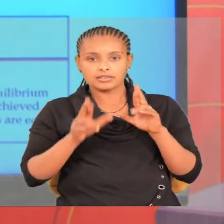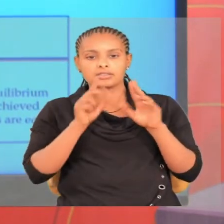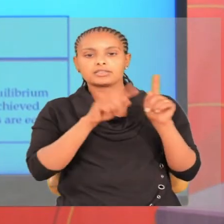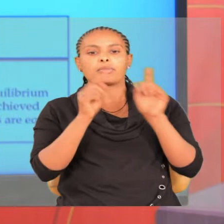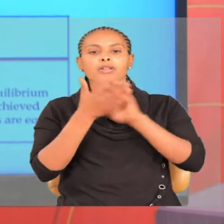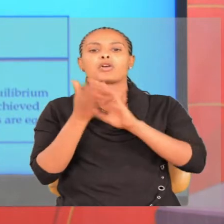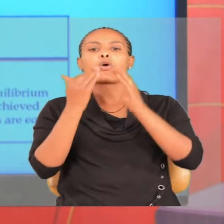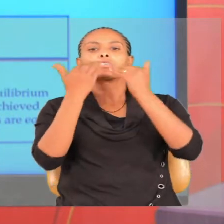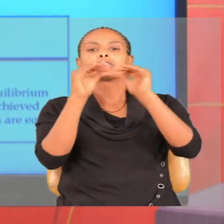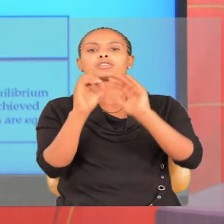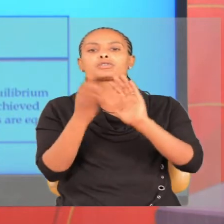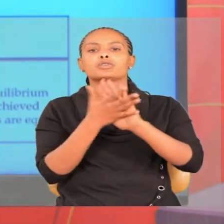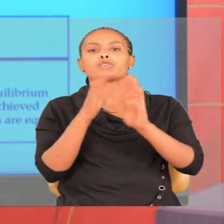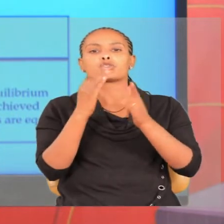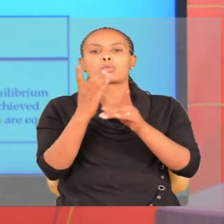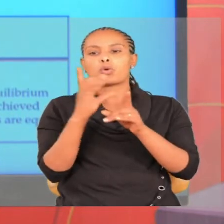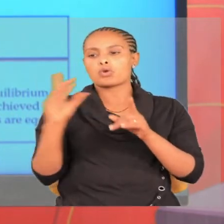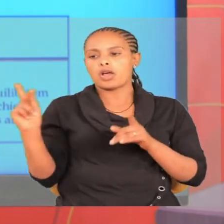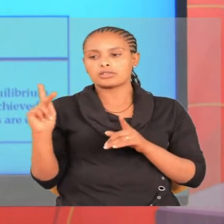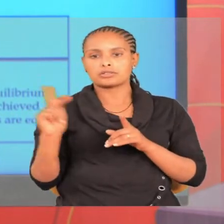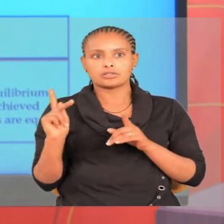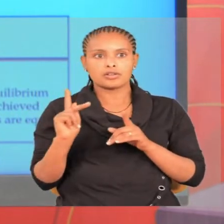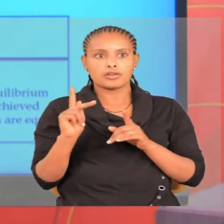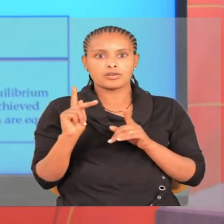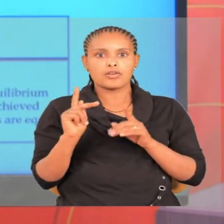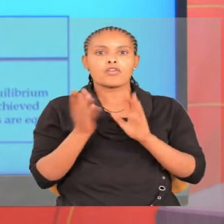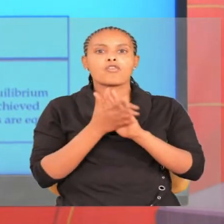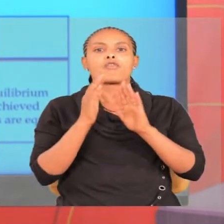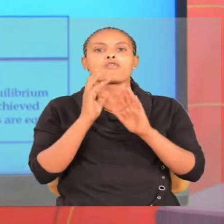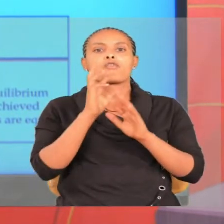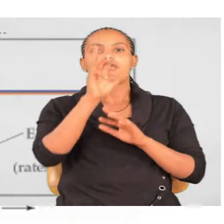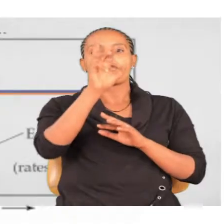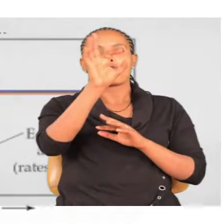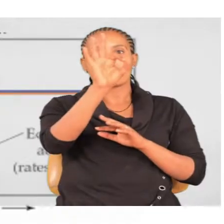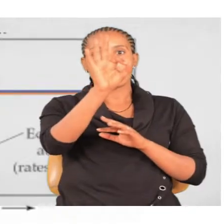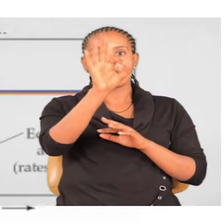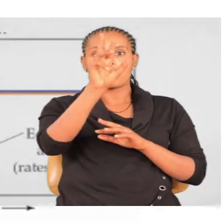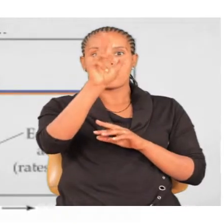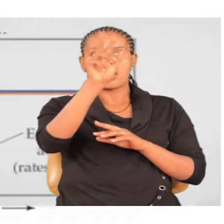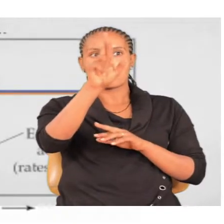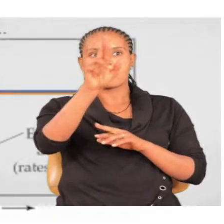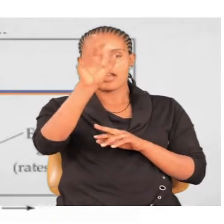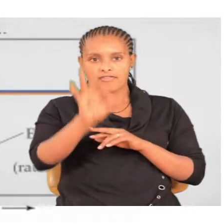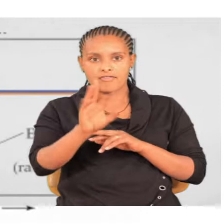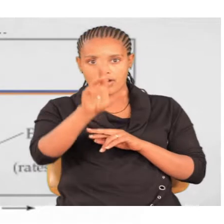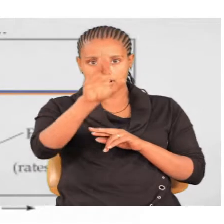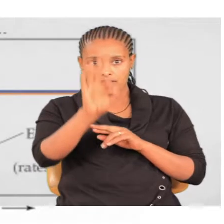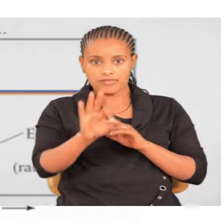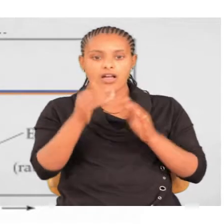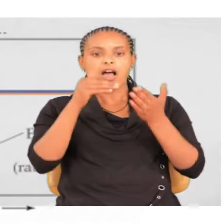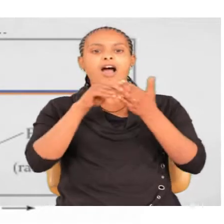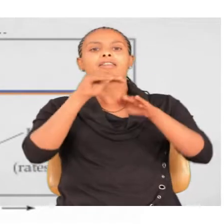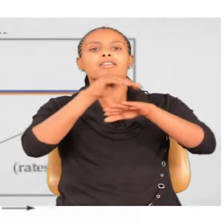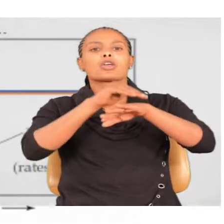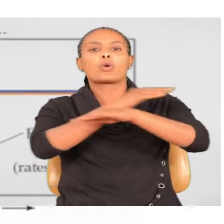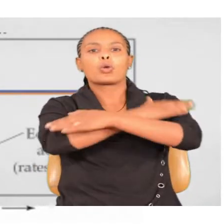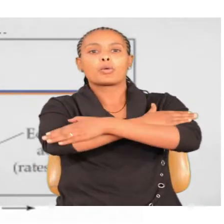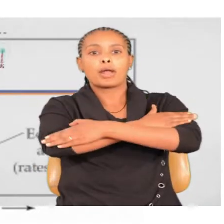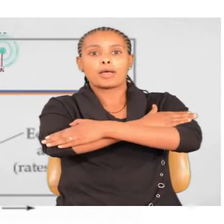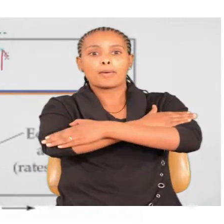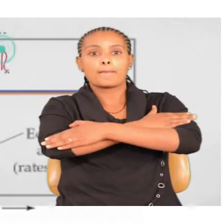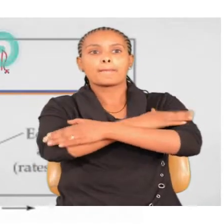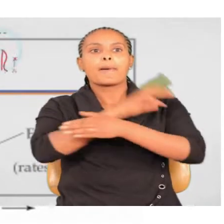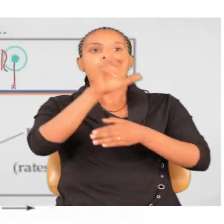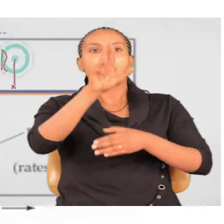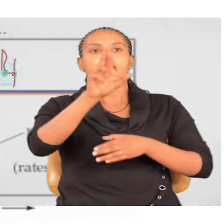on concentration of the product. Forward rates increase. At equilibrium, forward rates